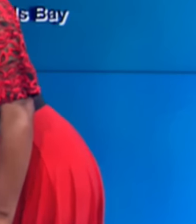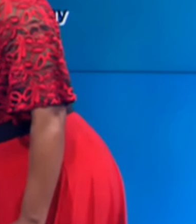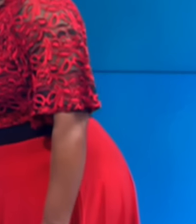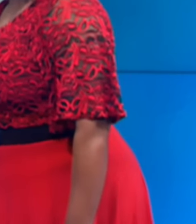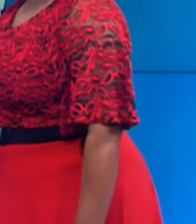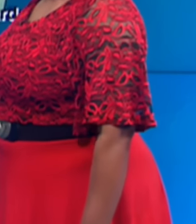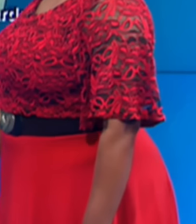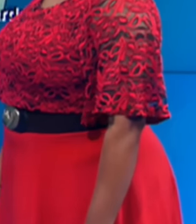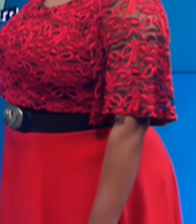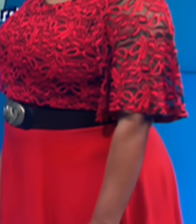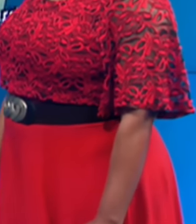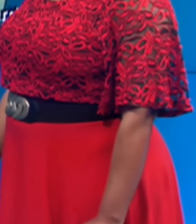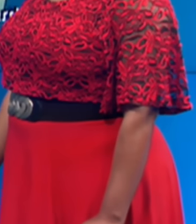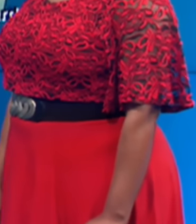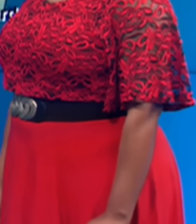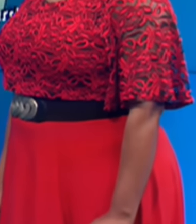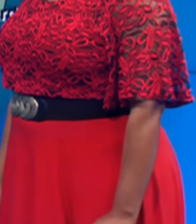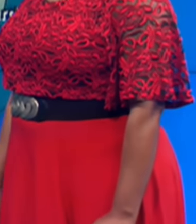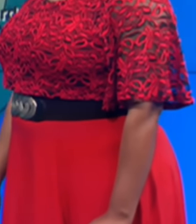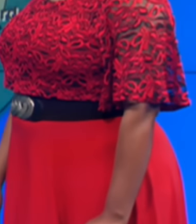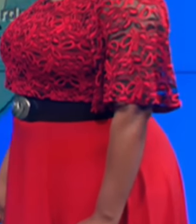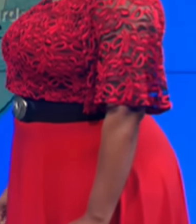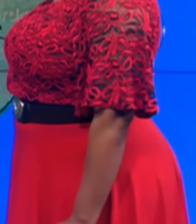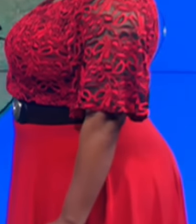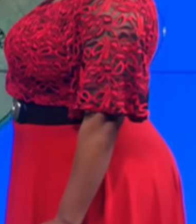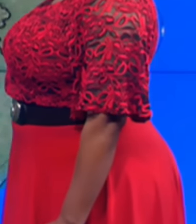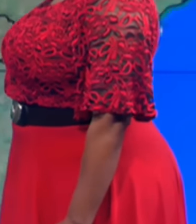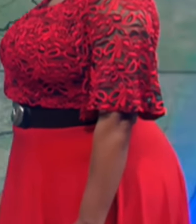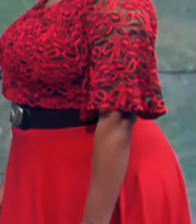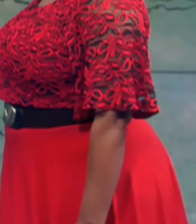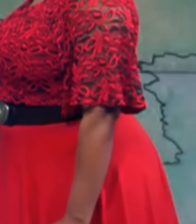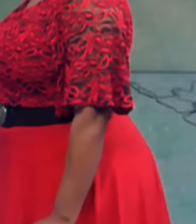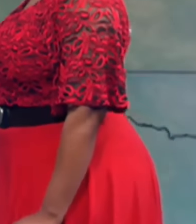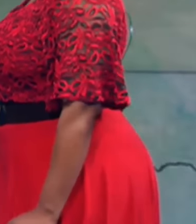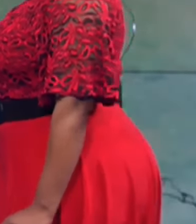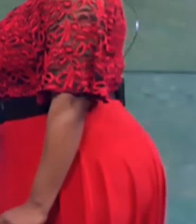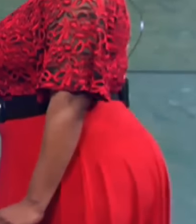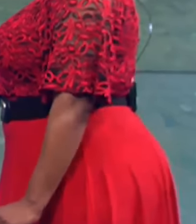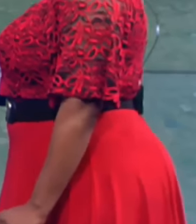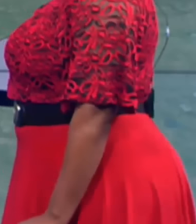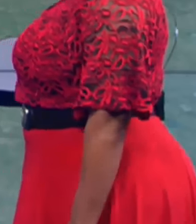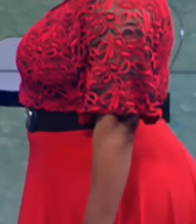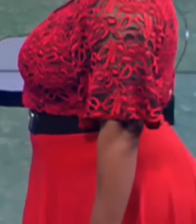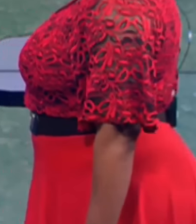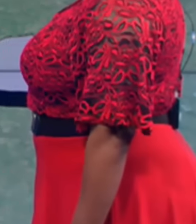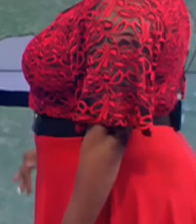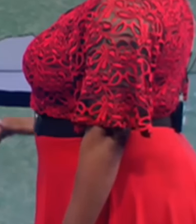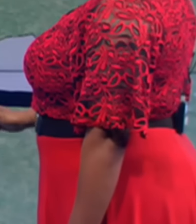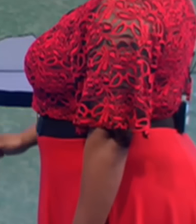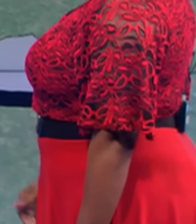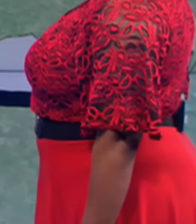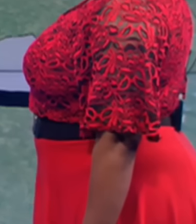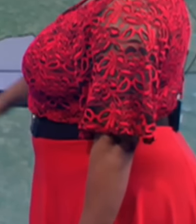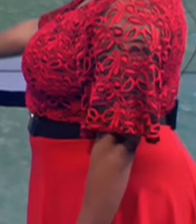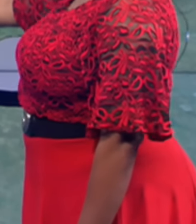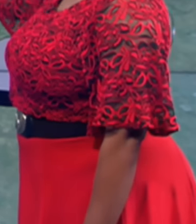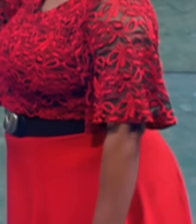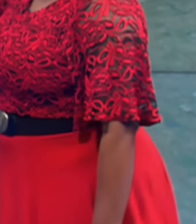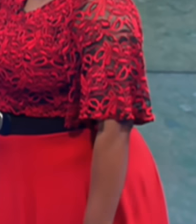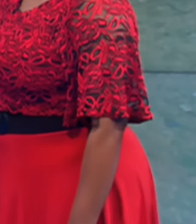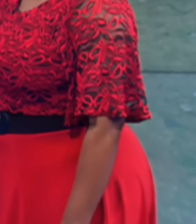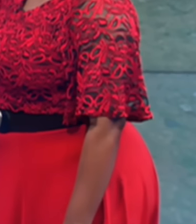Western Cape go tsenelela gona go la Eastern Cape ge re tswela pele jwale le tšona re lebelela tša go sasa go la Gauteng dipula tše la re boletseng ka tšona ra di bona di sa le